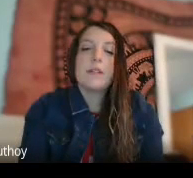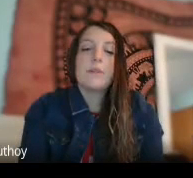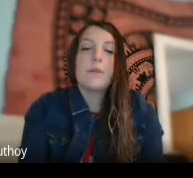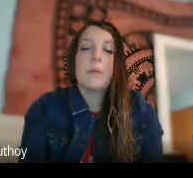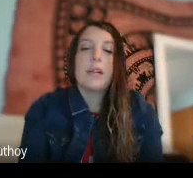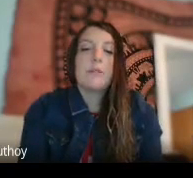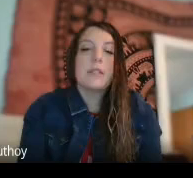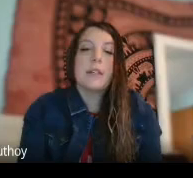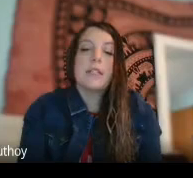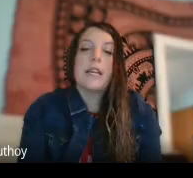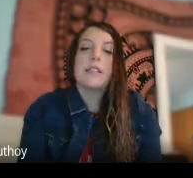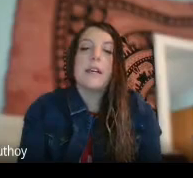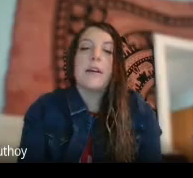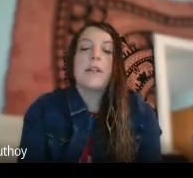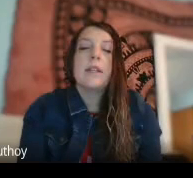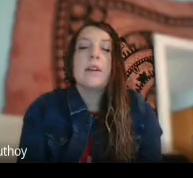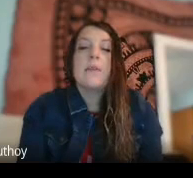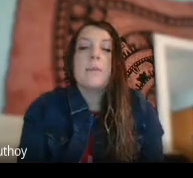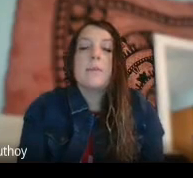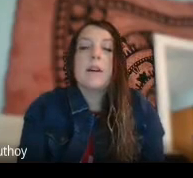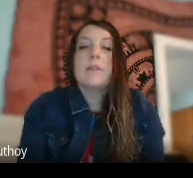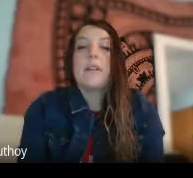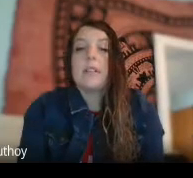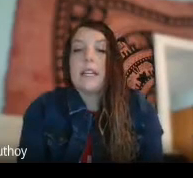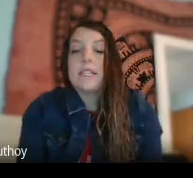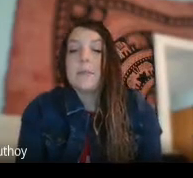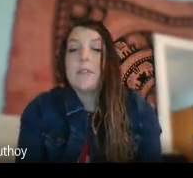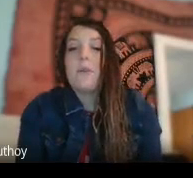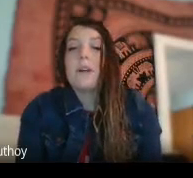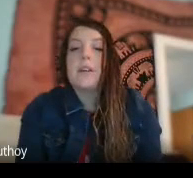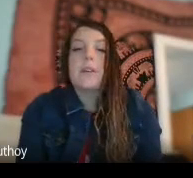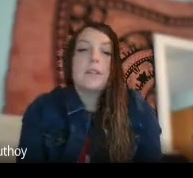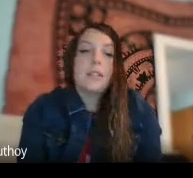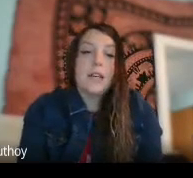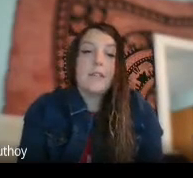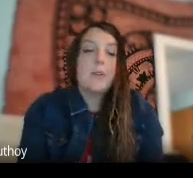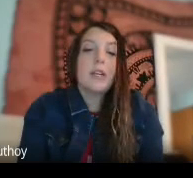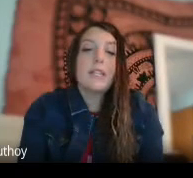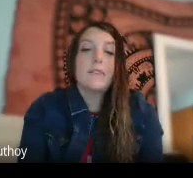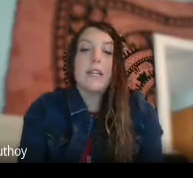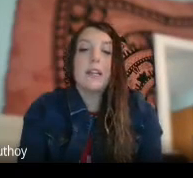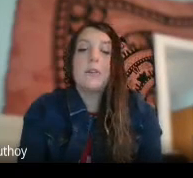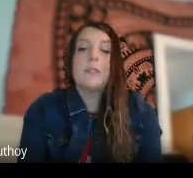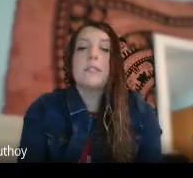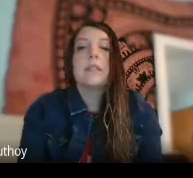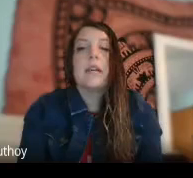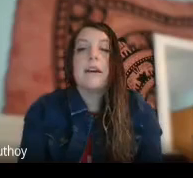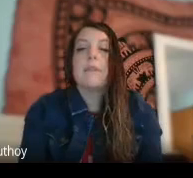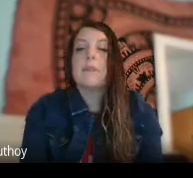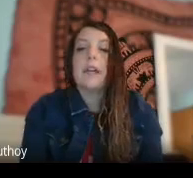Why do they want to know where you learned ASL? Well, like I said before, the deaf community is very